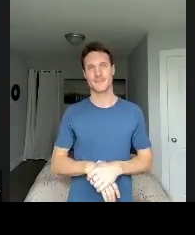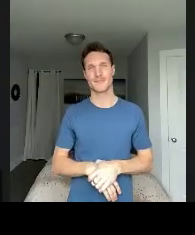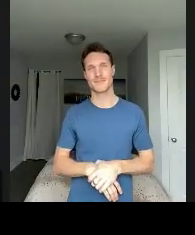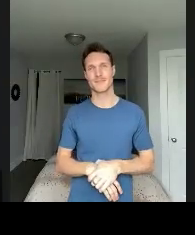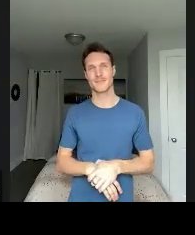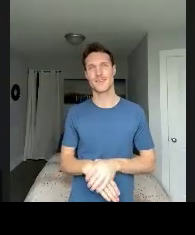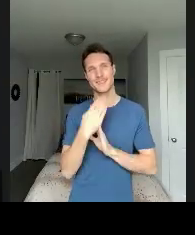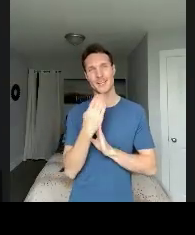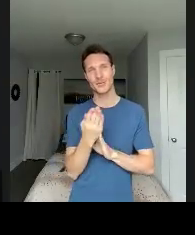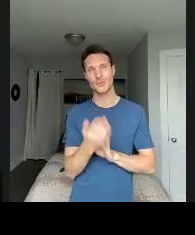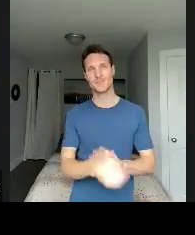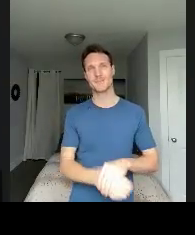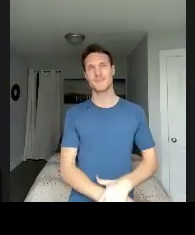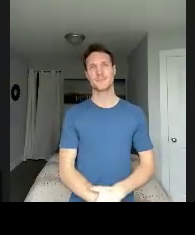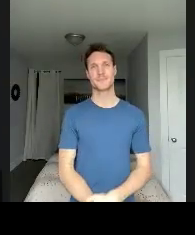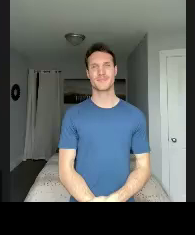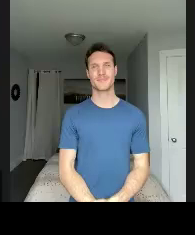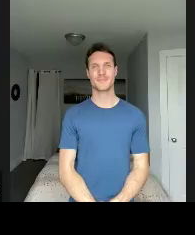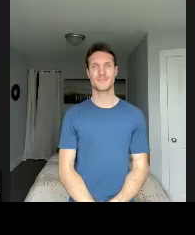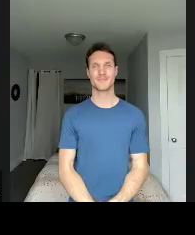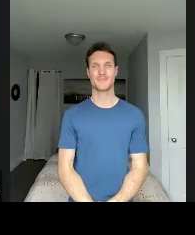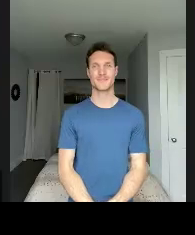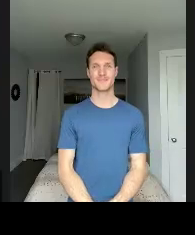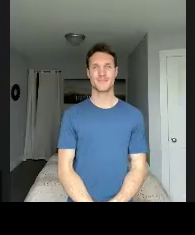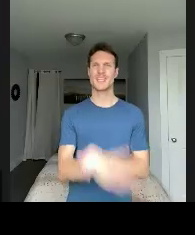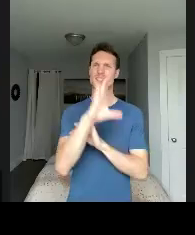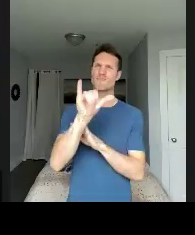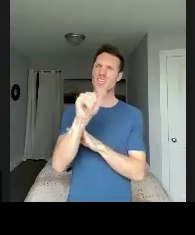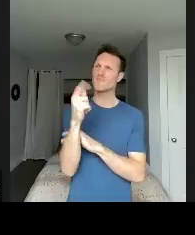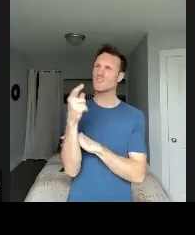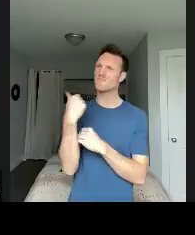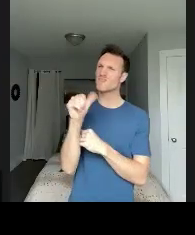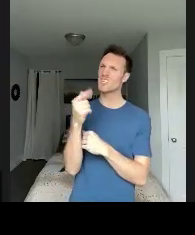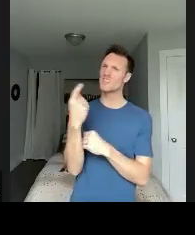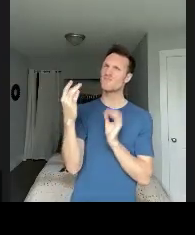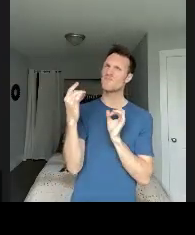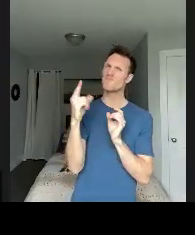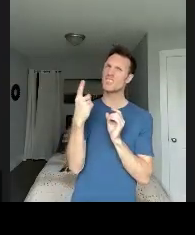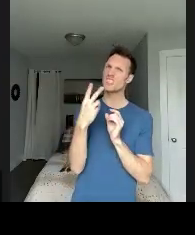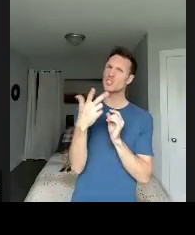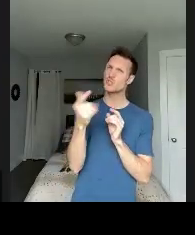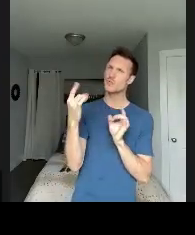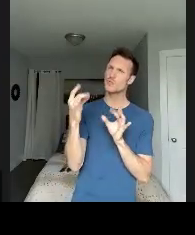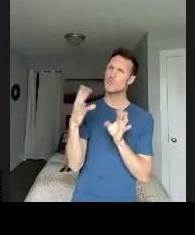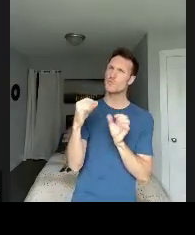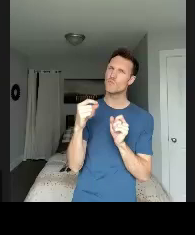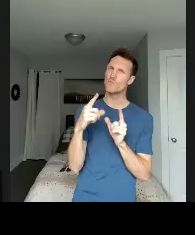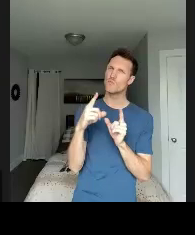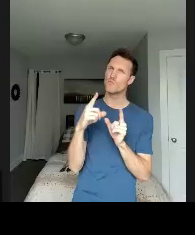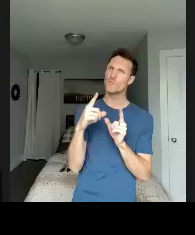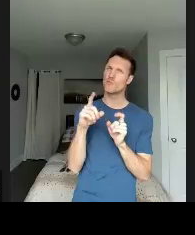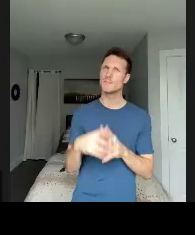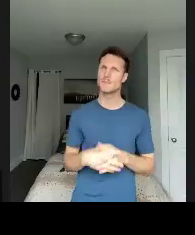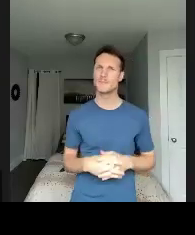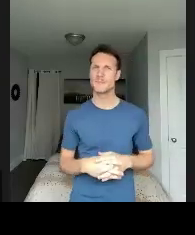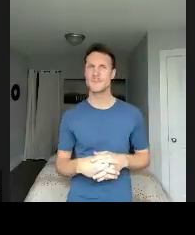Thank you. Sai, have you gotten any additional questions directly? I'm not seeing anything.